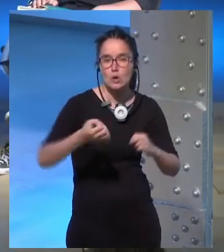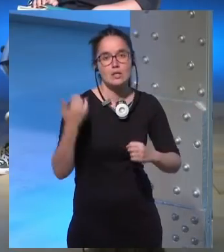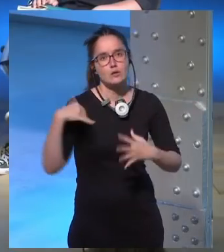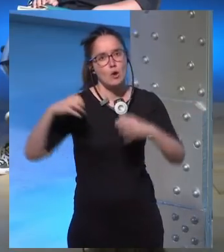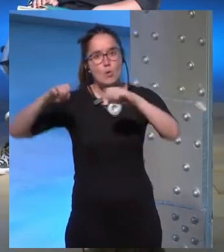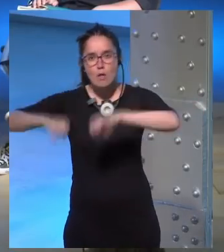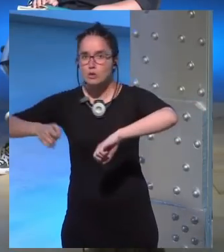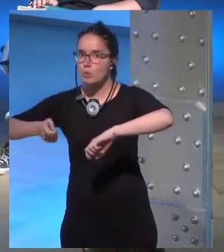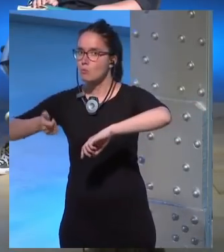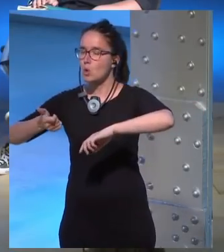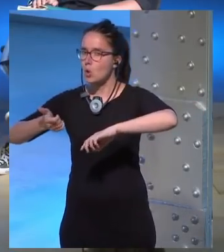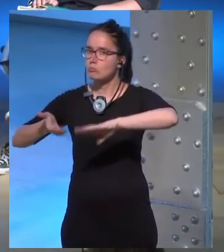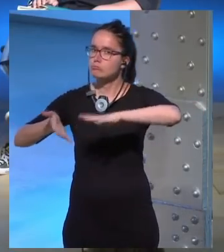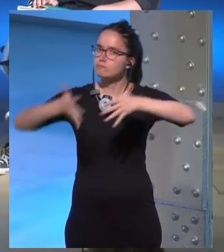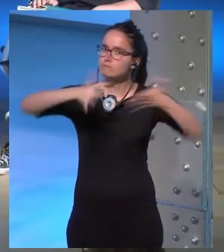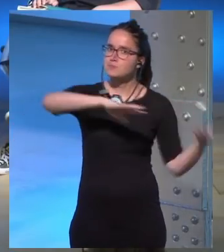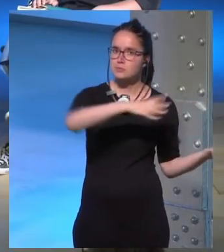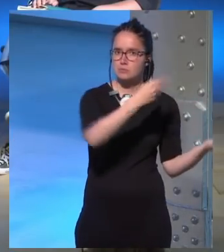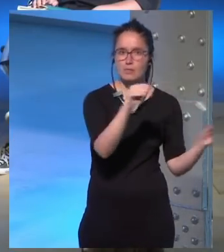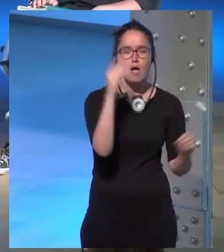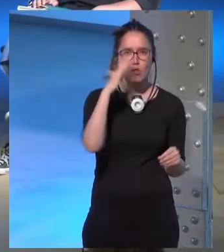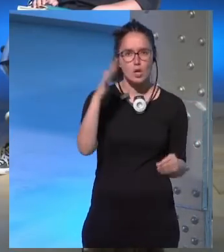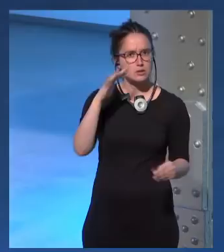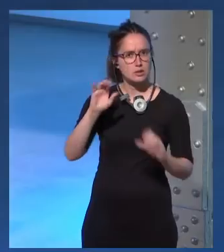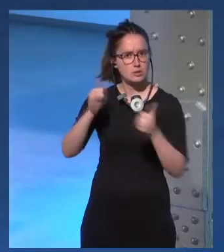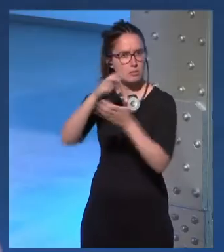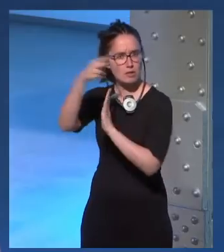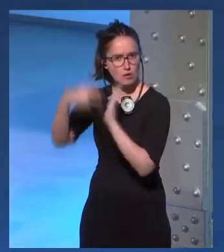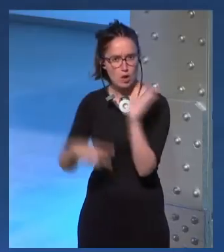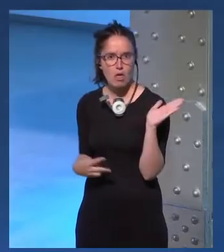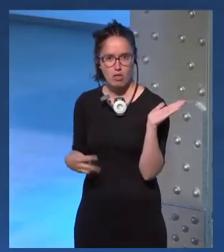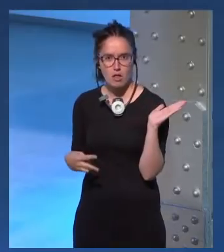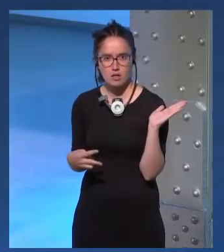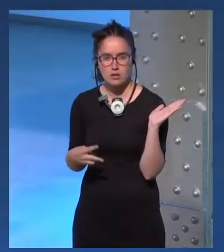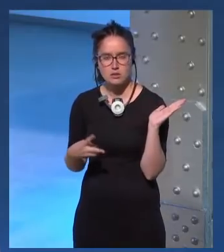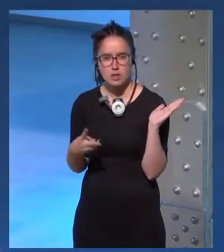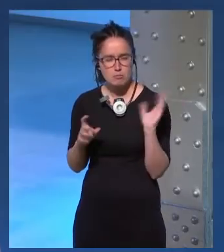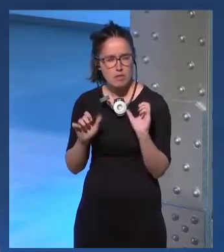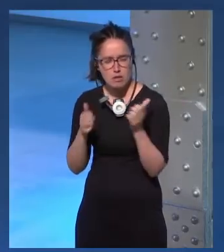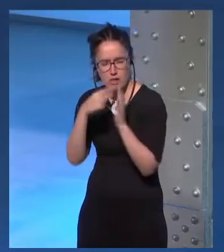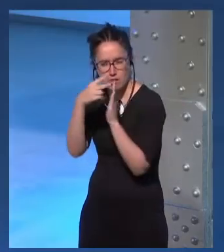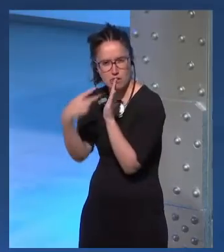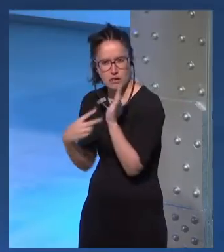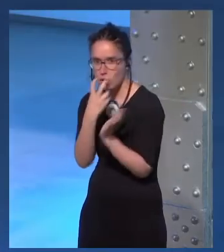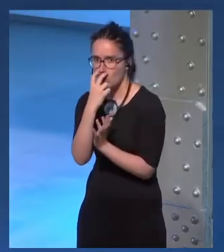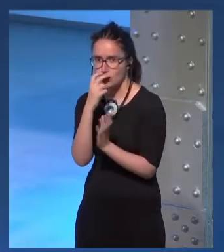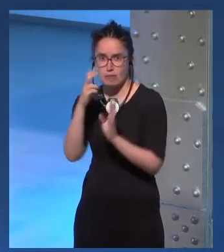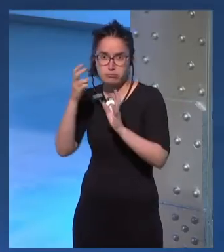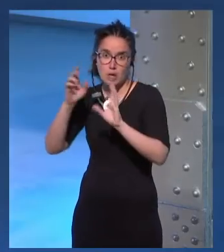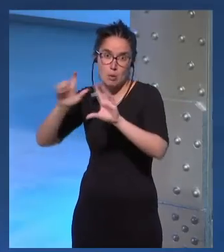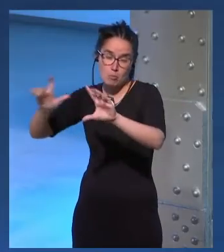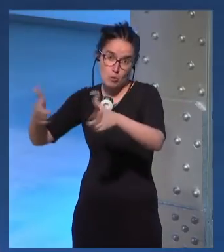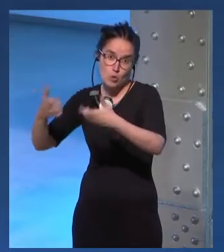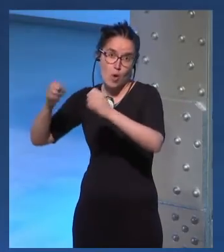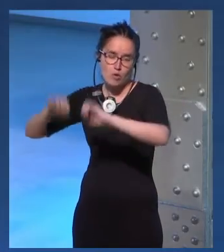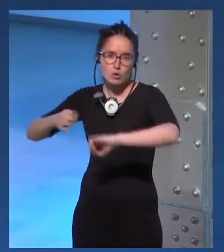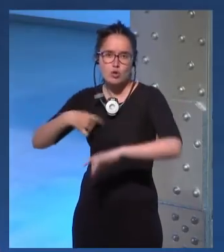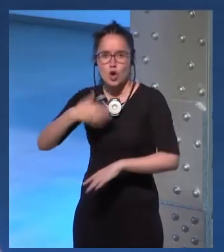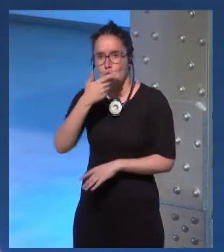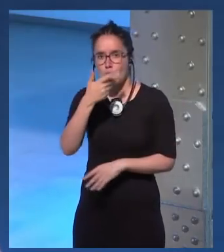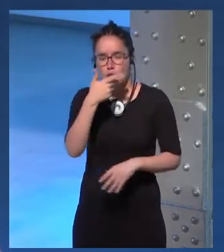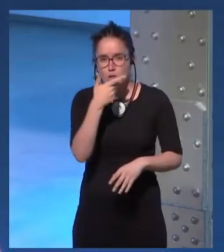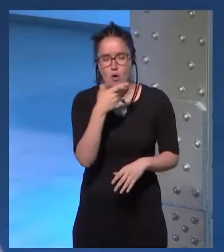more darker contents, and also adults and teenagers are also getting into this genre.